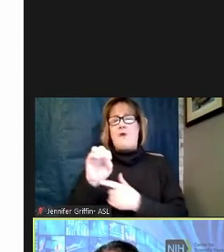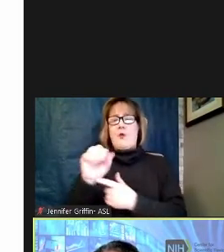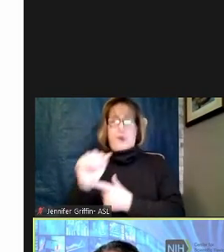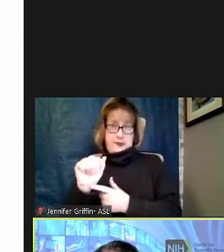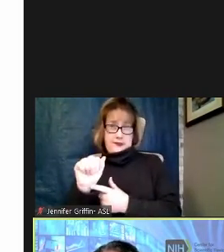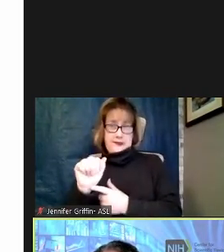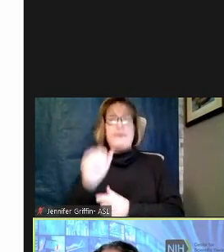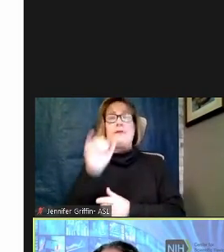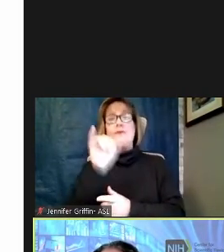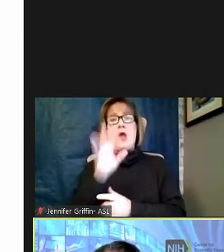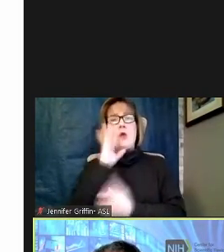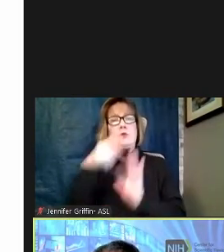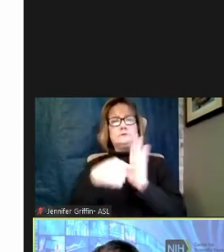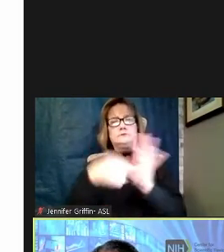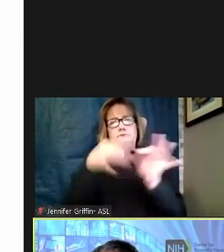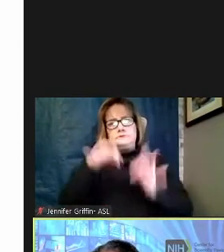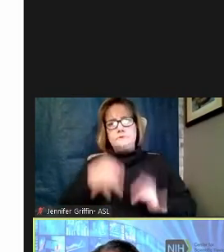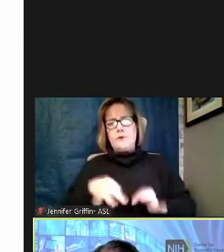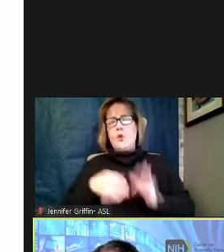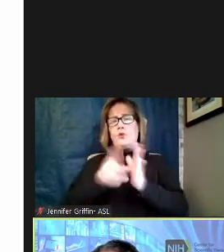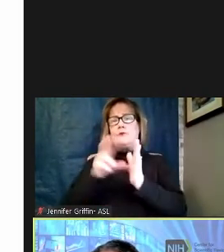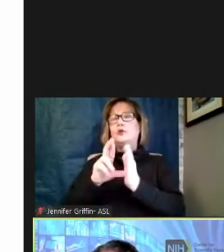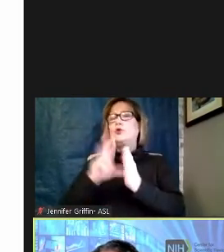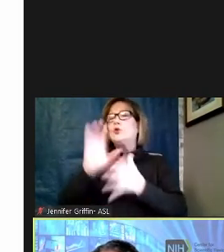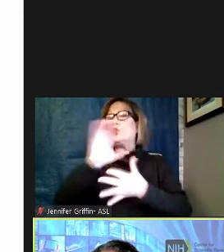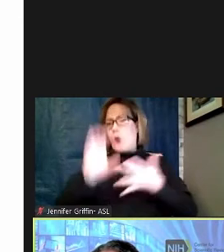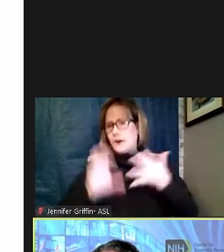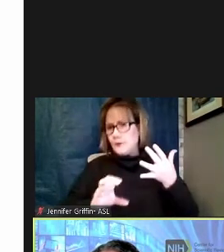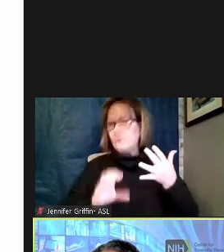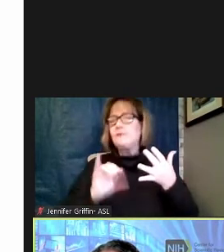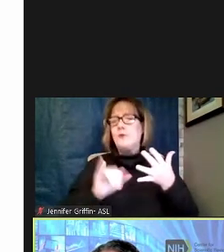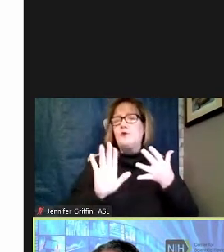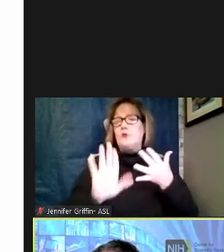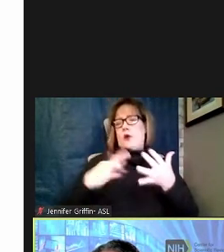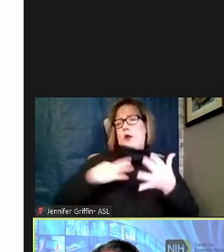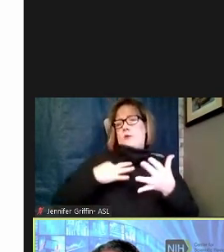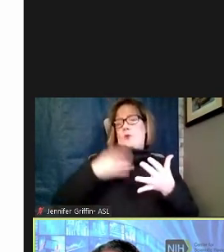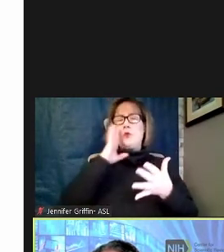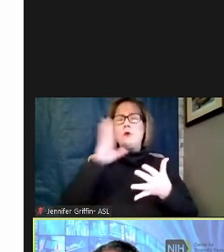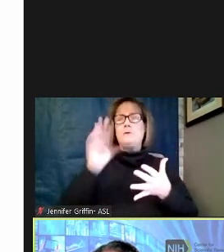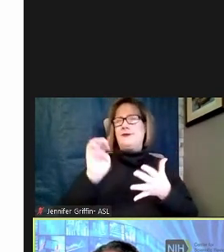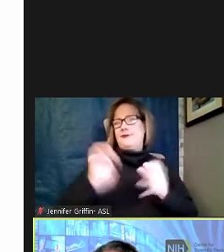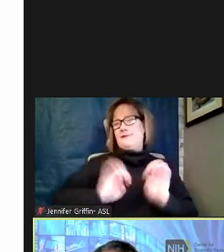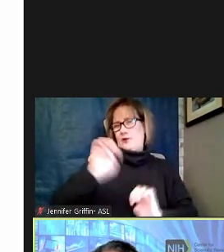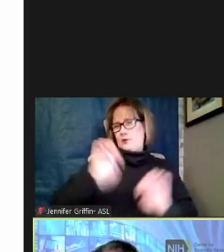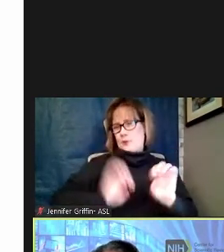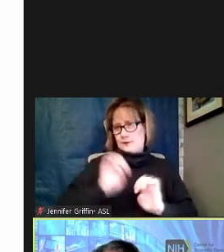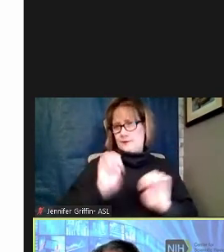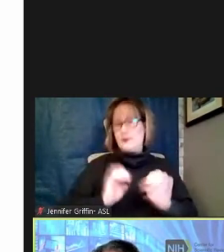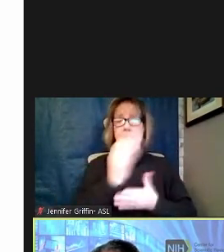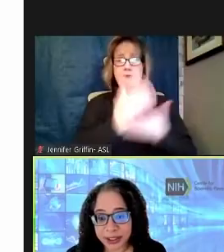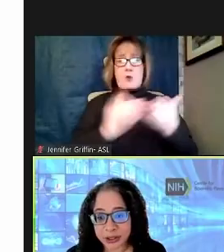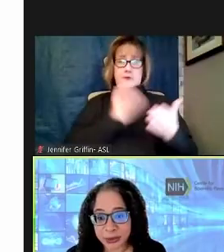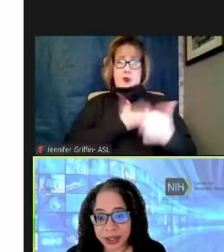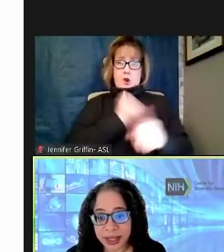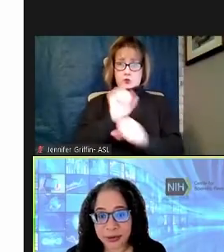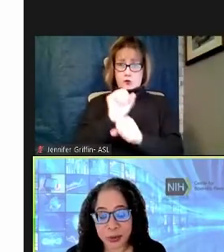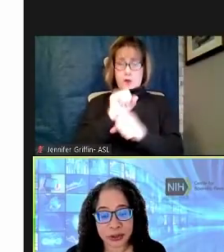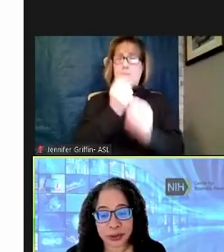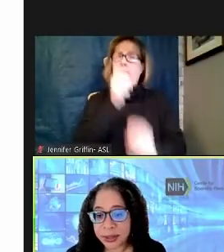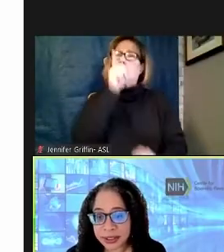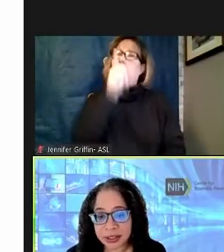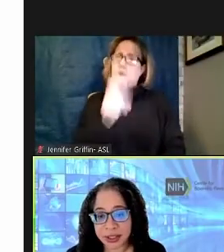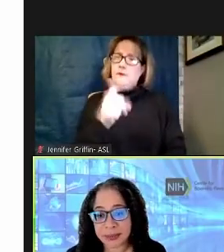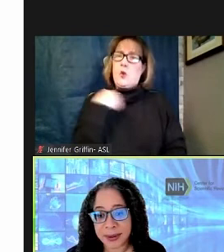will outline the review criteria by which your application will be evaluated. It's part of our job to make sure that